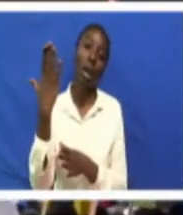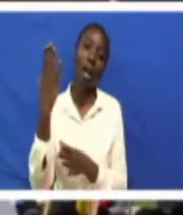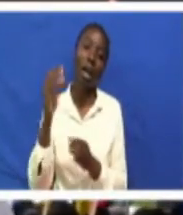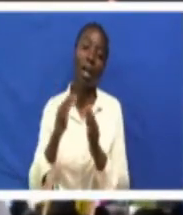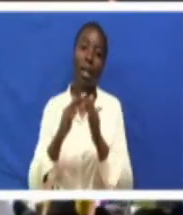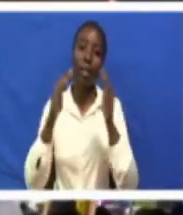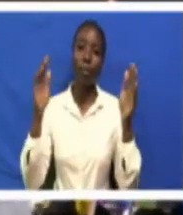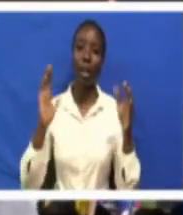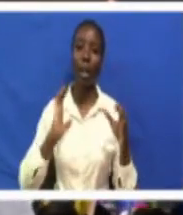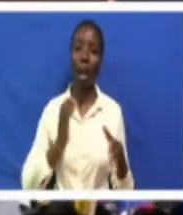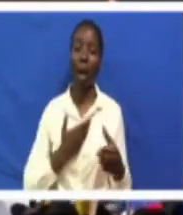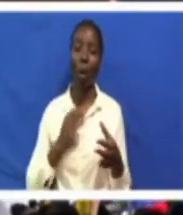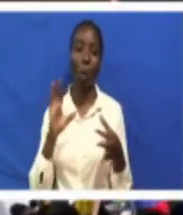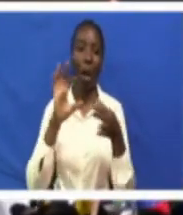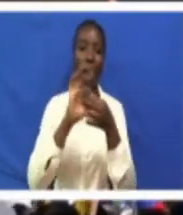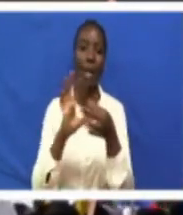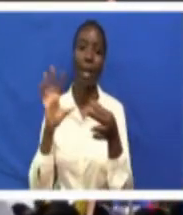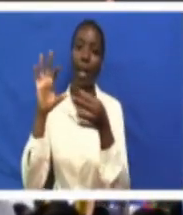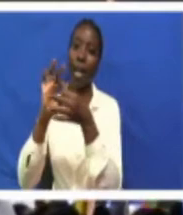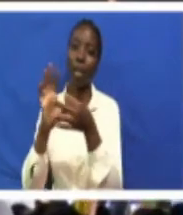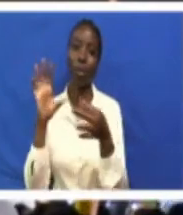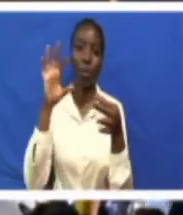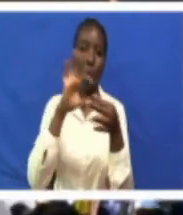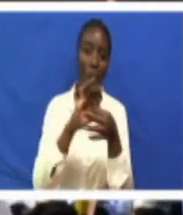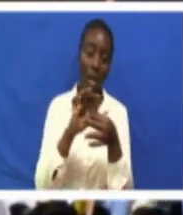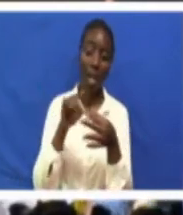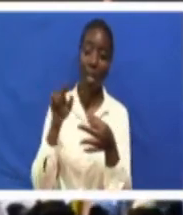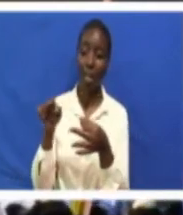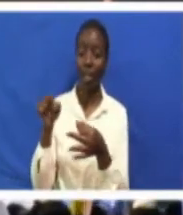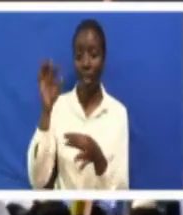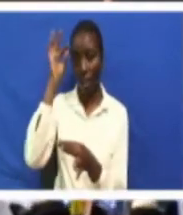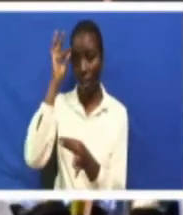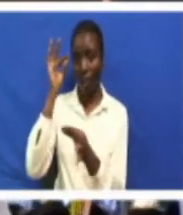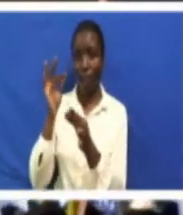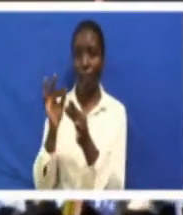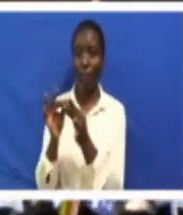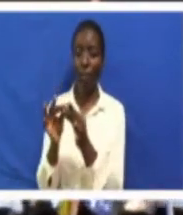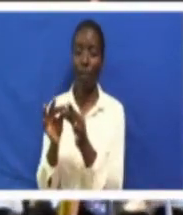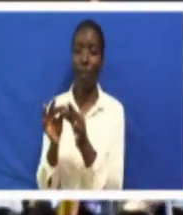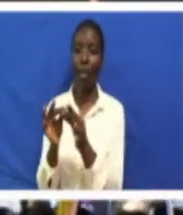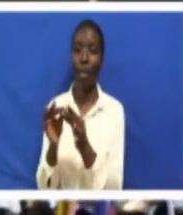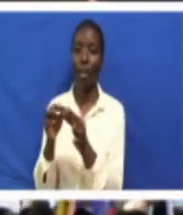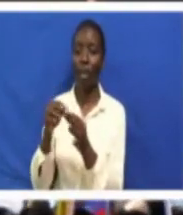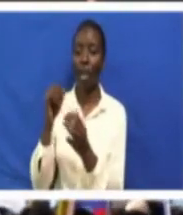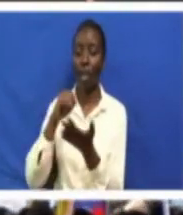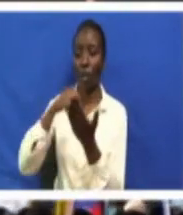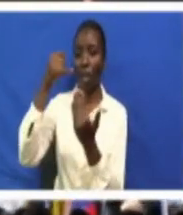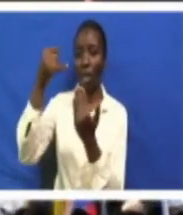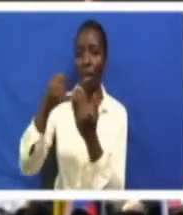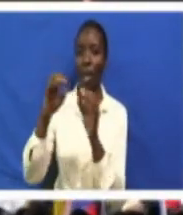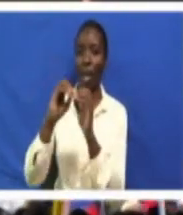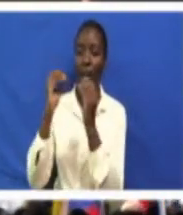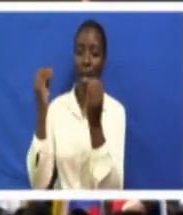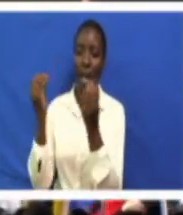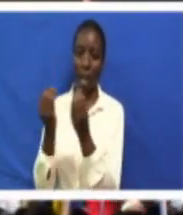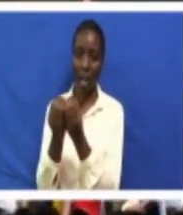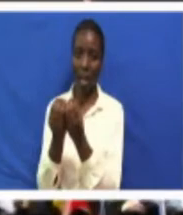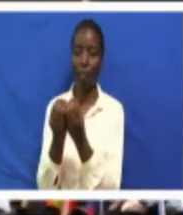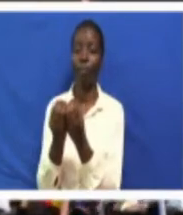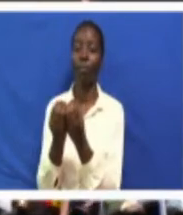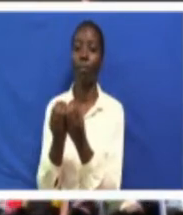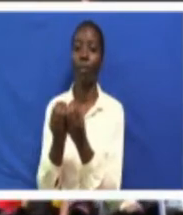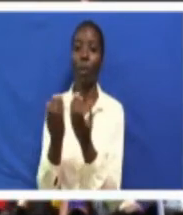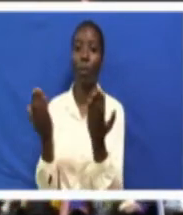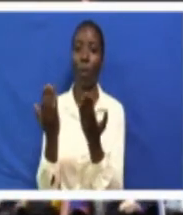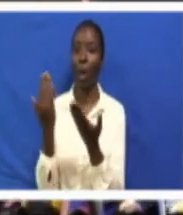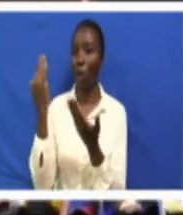remember it is the only faith-based insurance company in Kenya and we want to go Global so that everybody can come on board